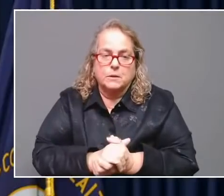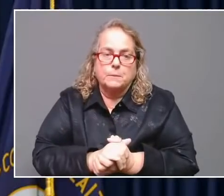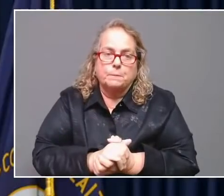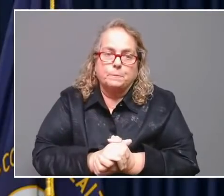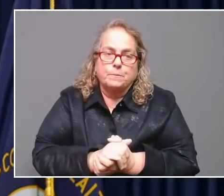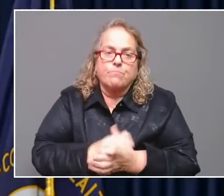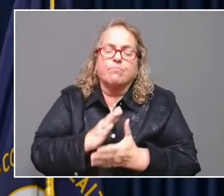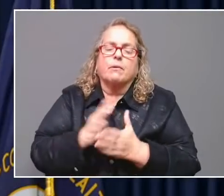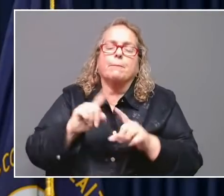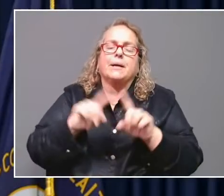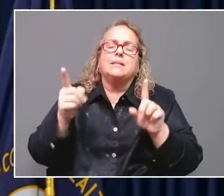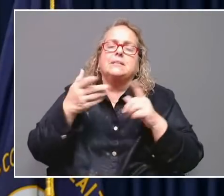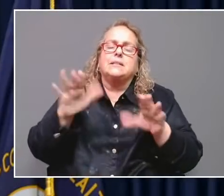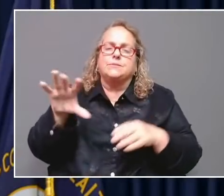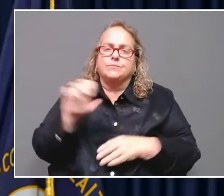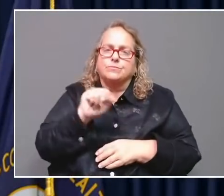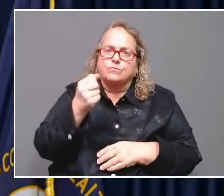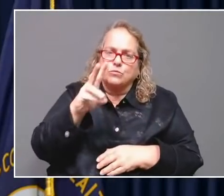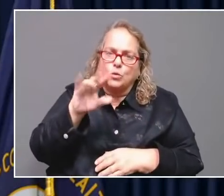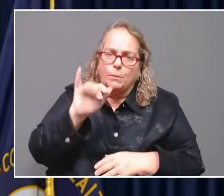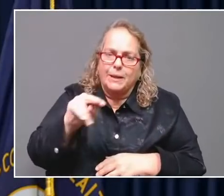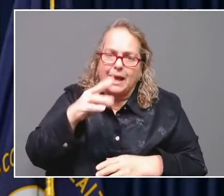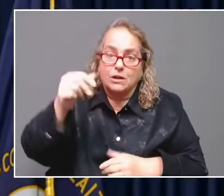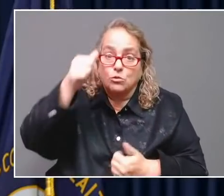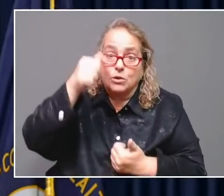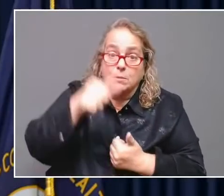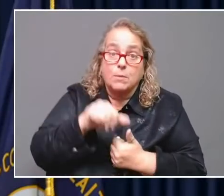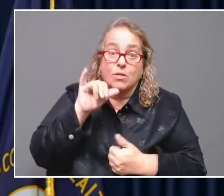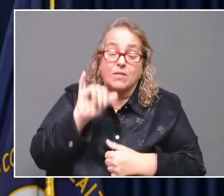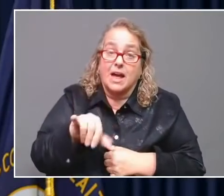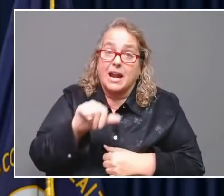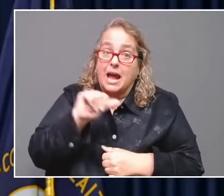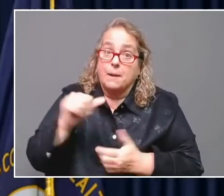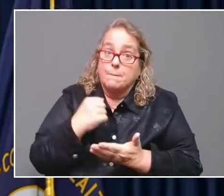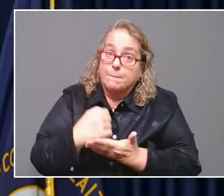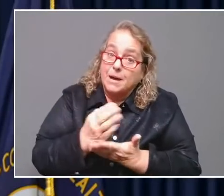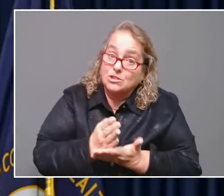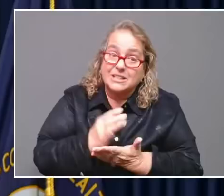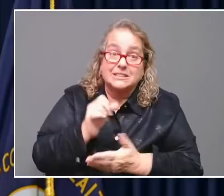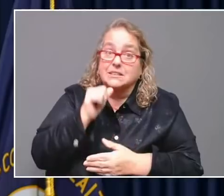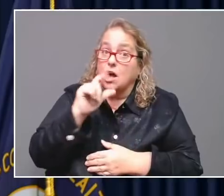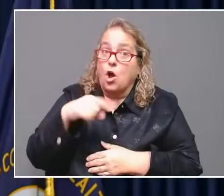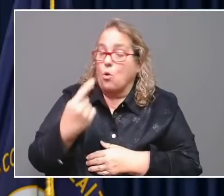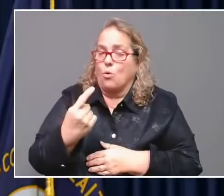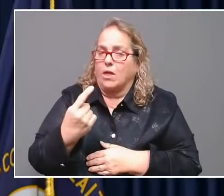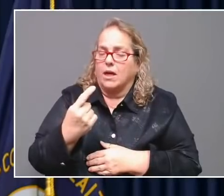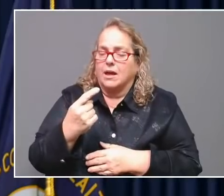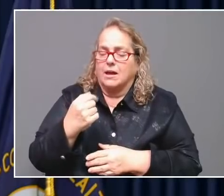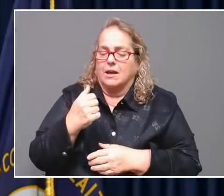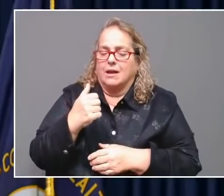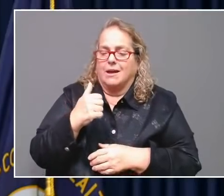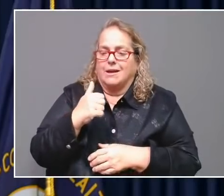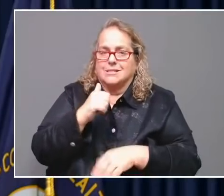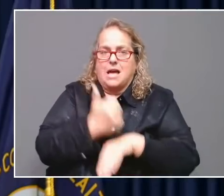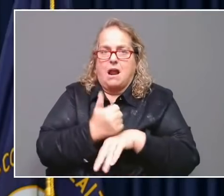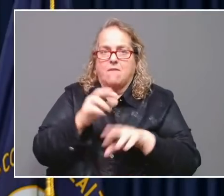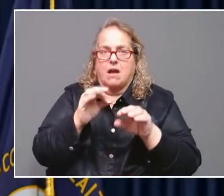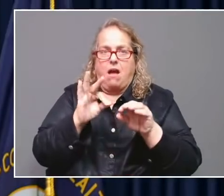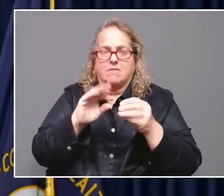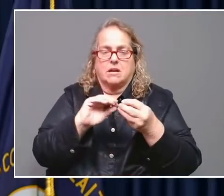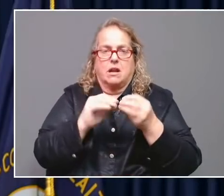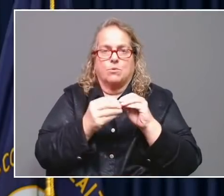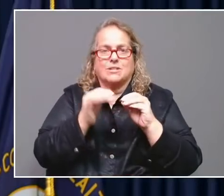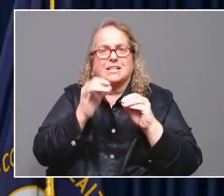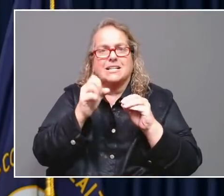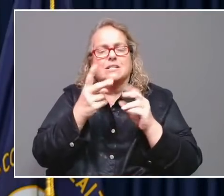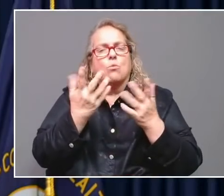second and remember that a budget isn't just a set of numbers, it is a values document. And